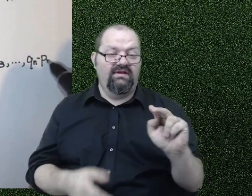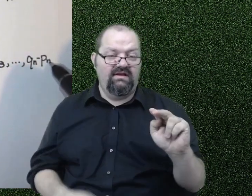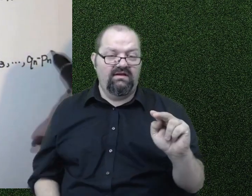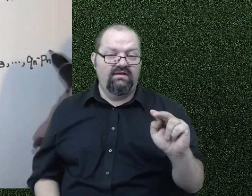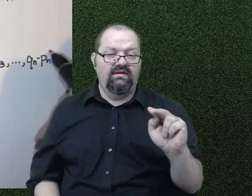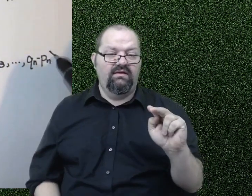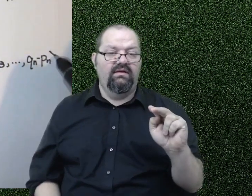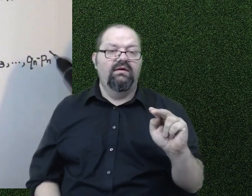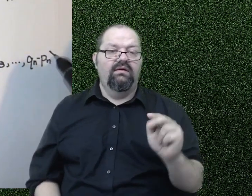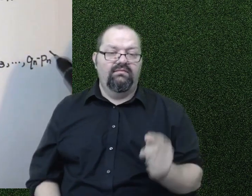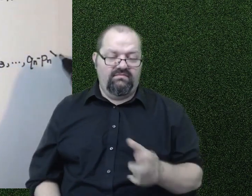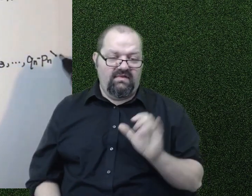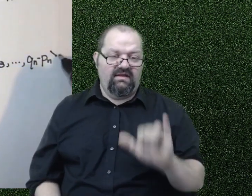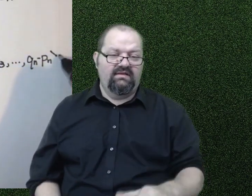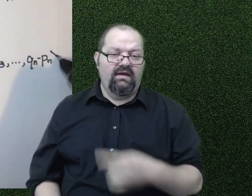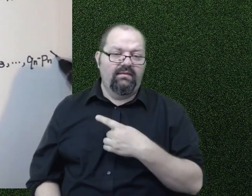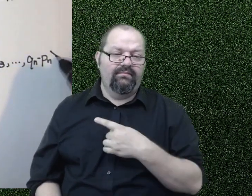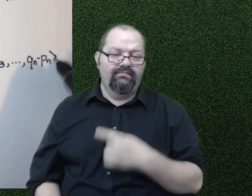initial again.